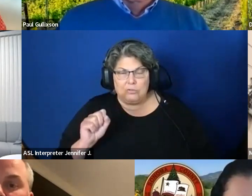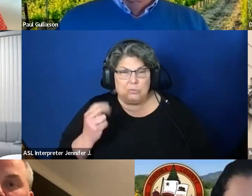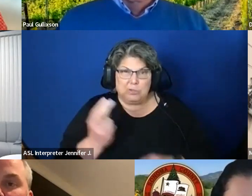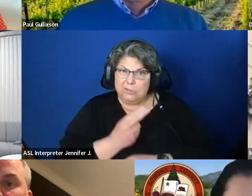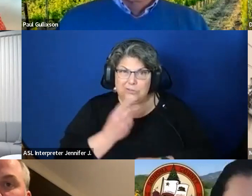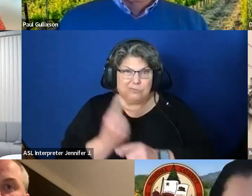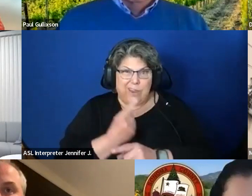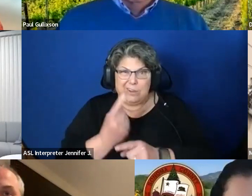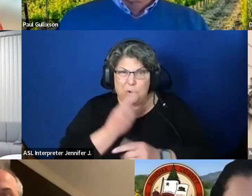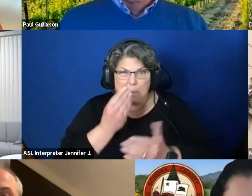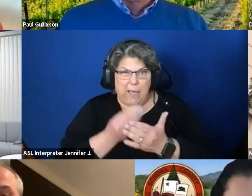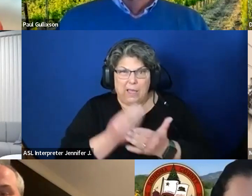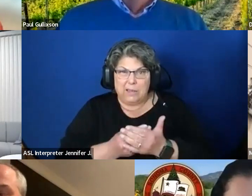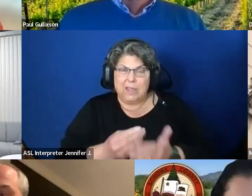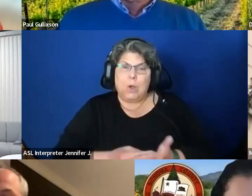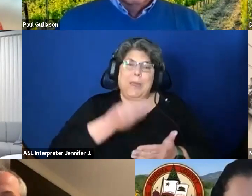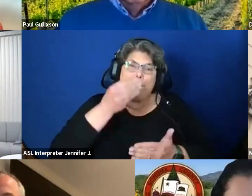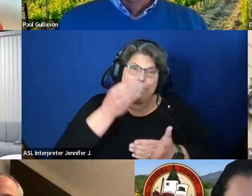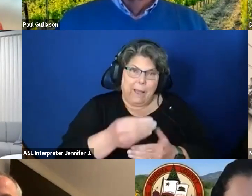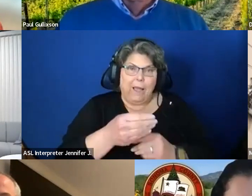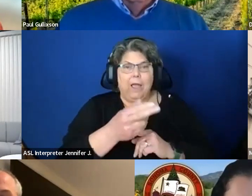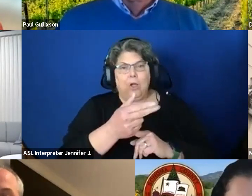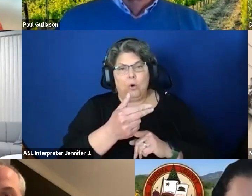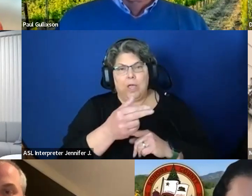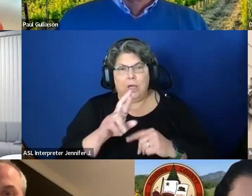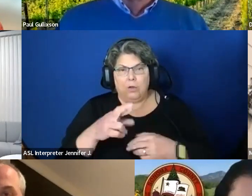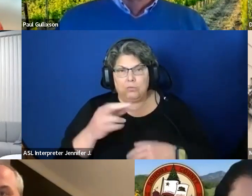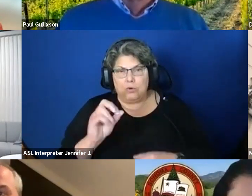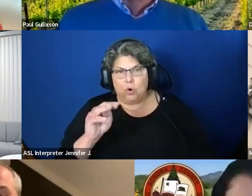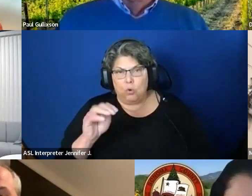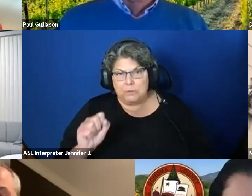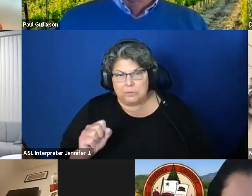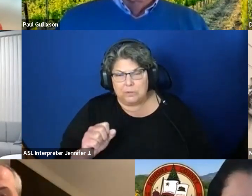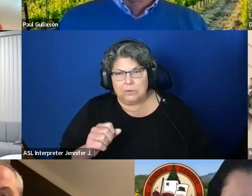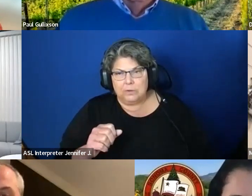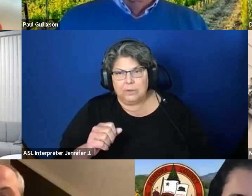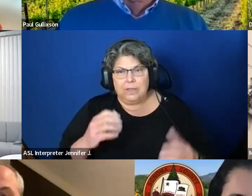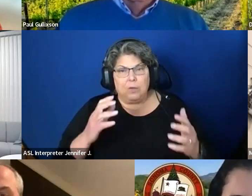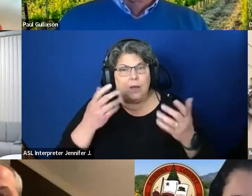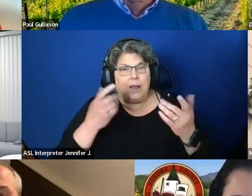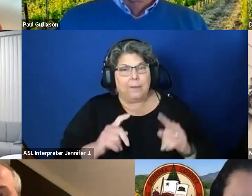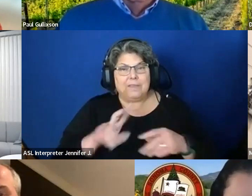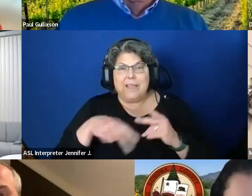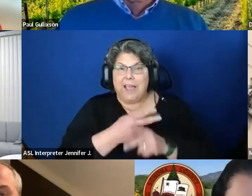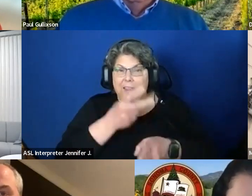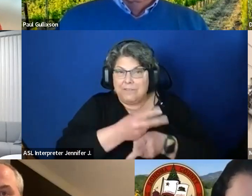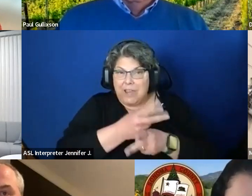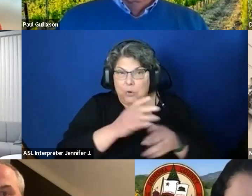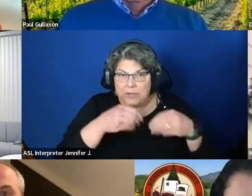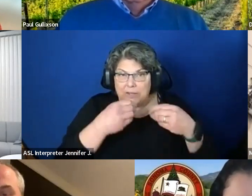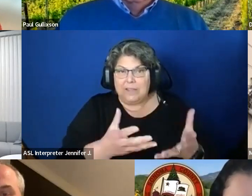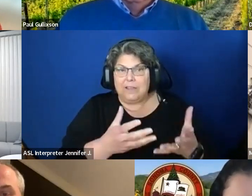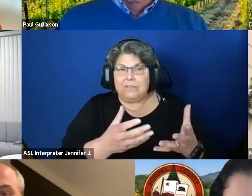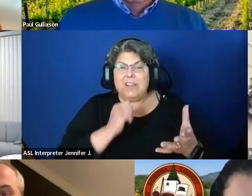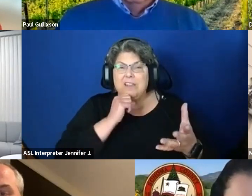money and buy hotel rooms. And what happens is the type of care that we can give in a relatively